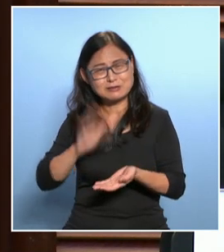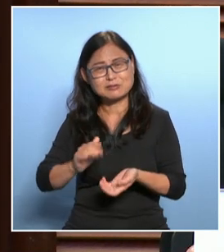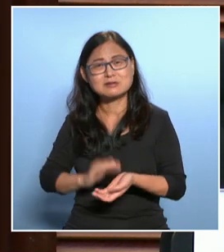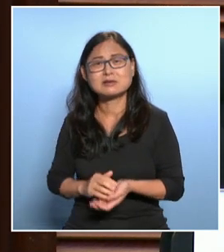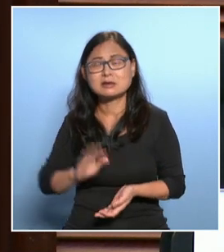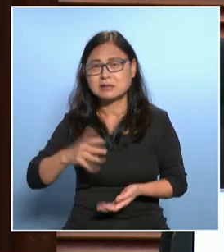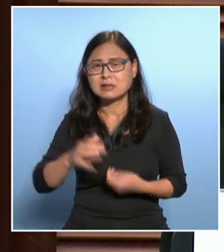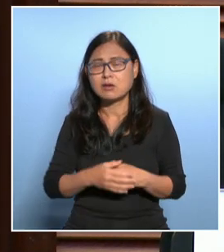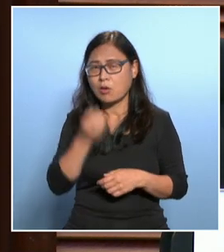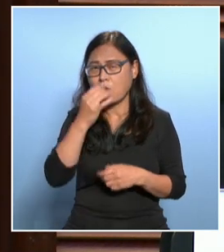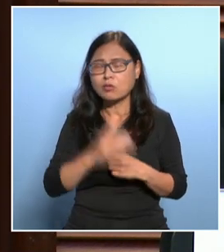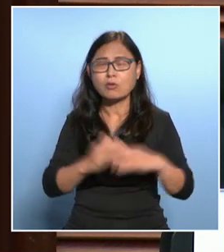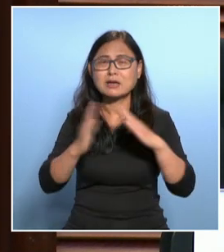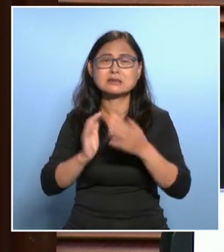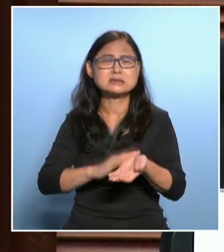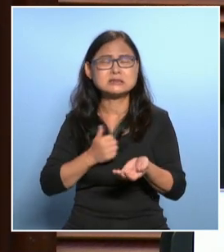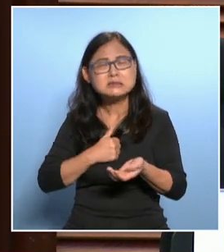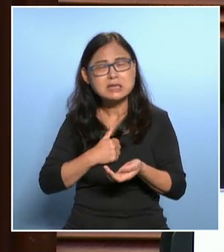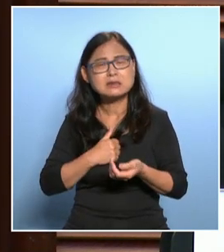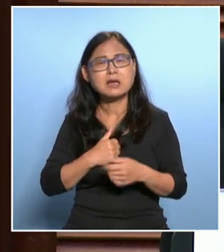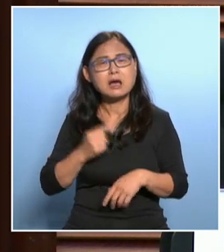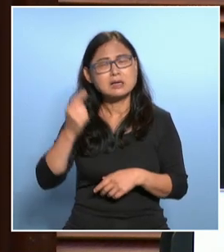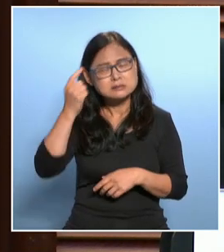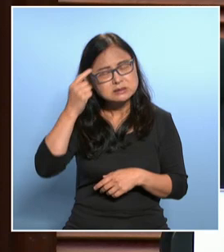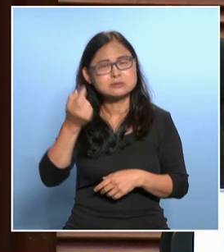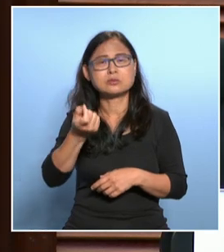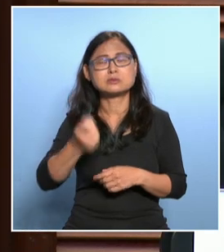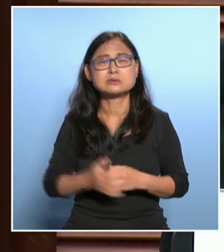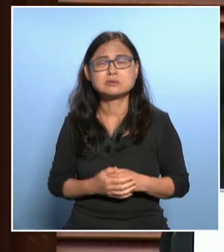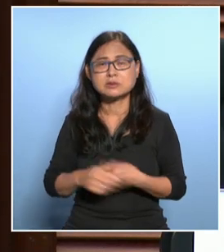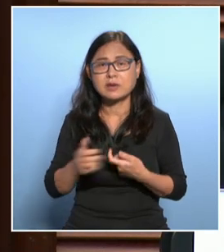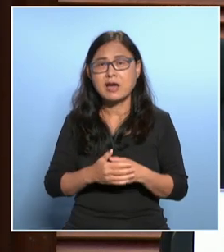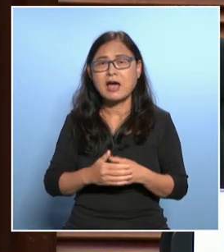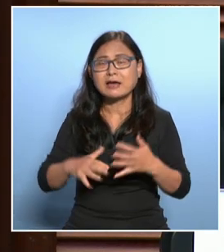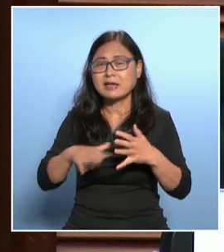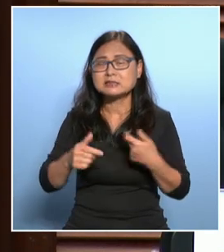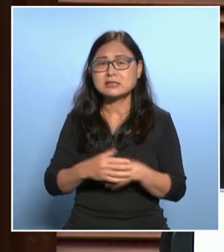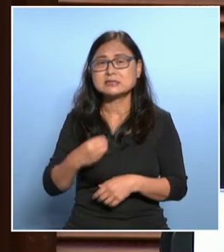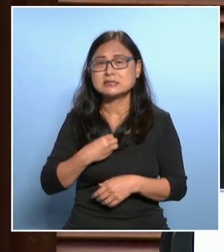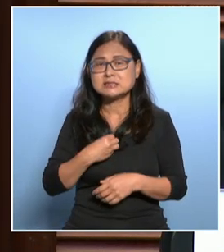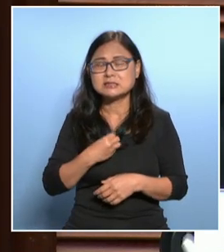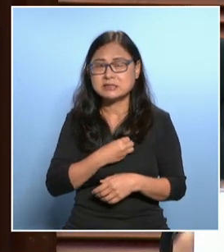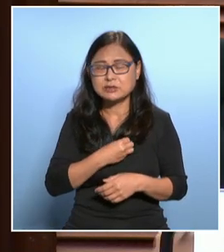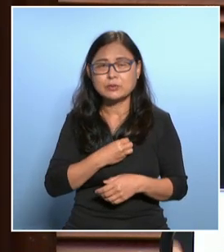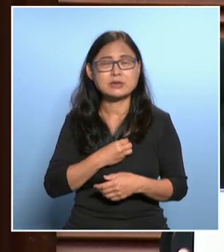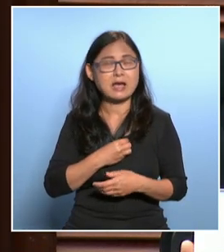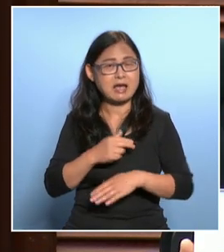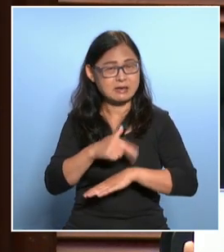reflective of the inflation of society. And for many patients, they do not have the concept of